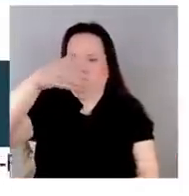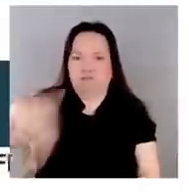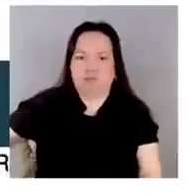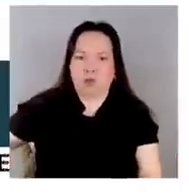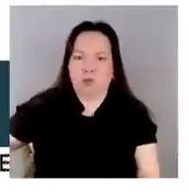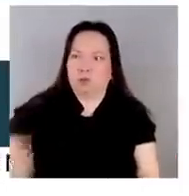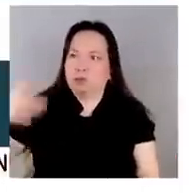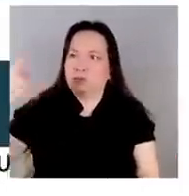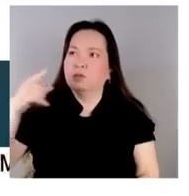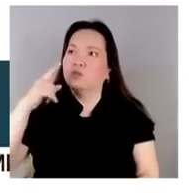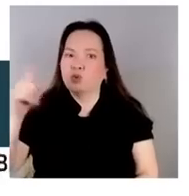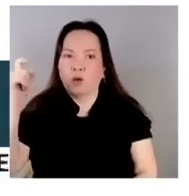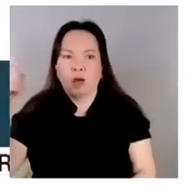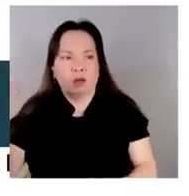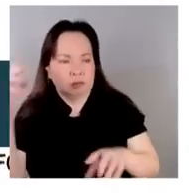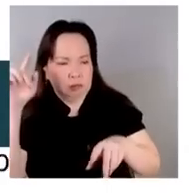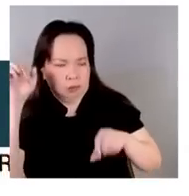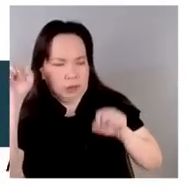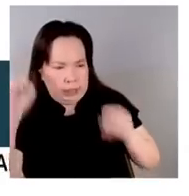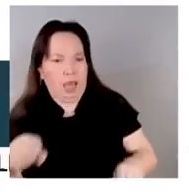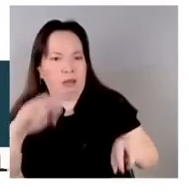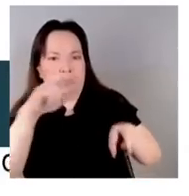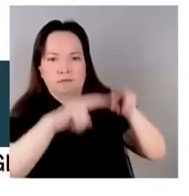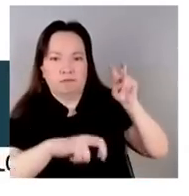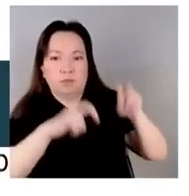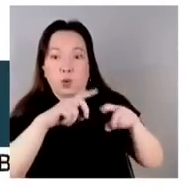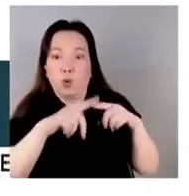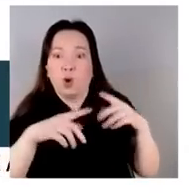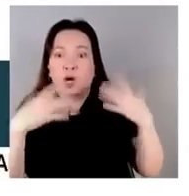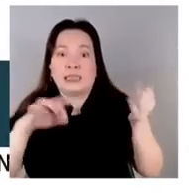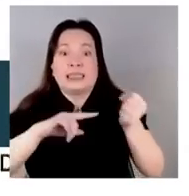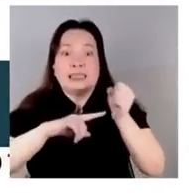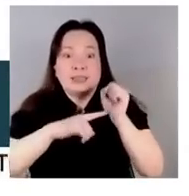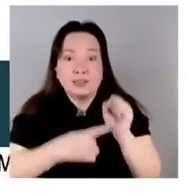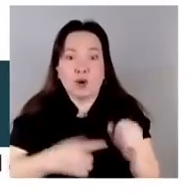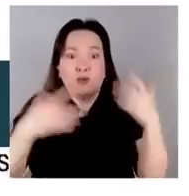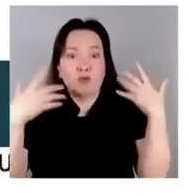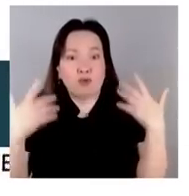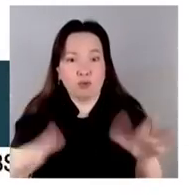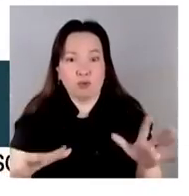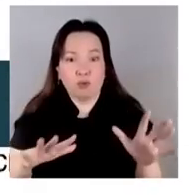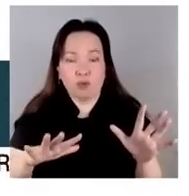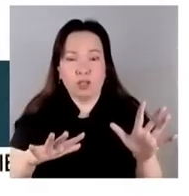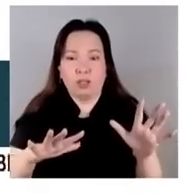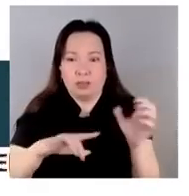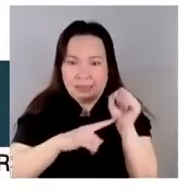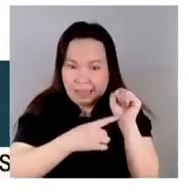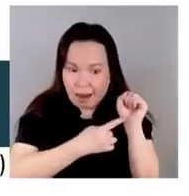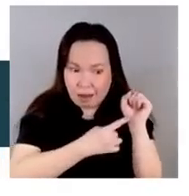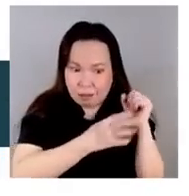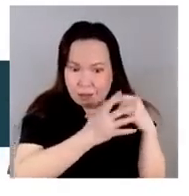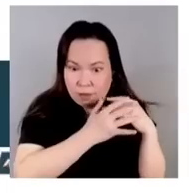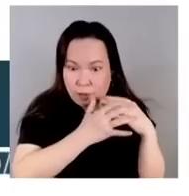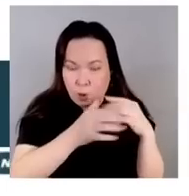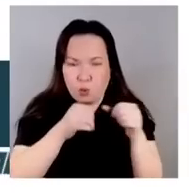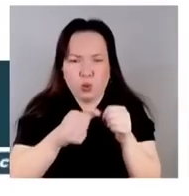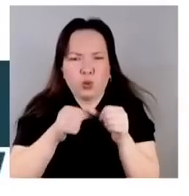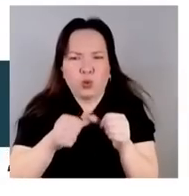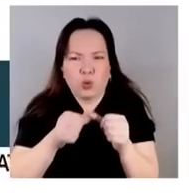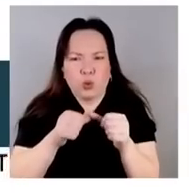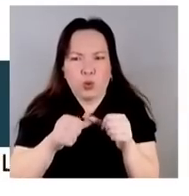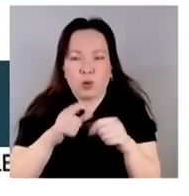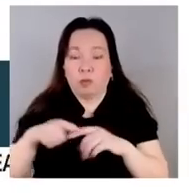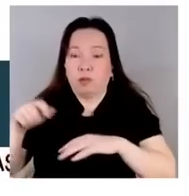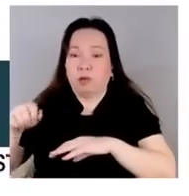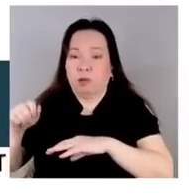which simply you can't do. I mean, the investigation has been opened, it's underway, and, you know, clearly the prosecutor has said that they